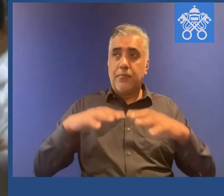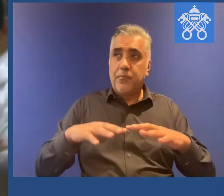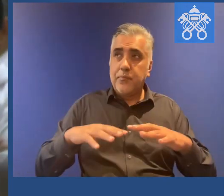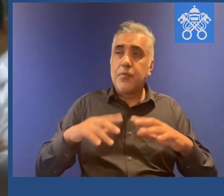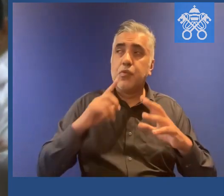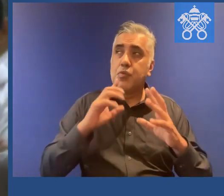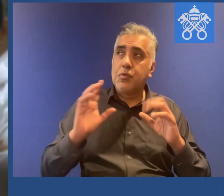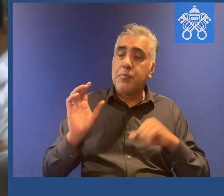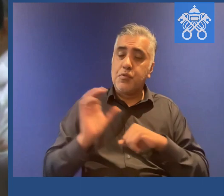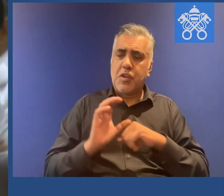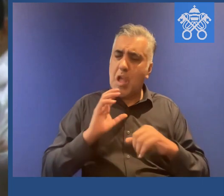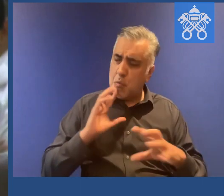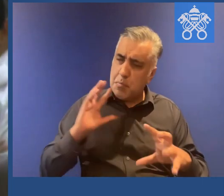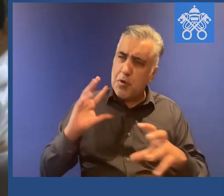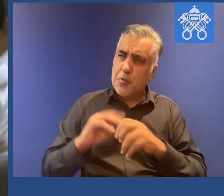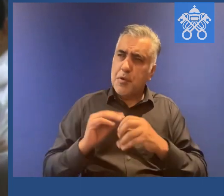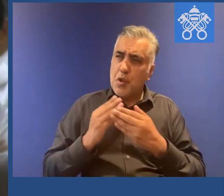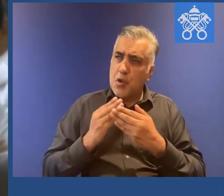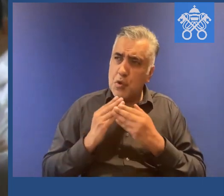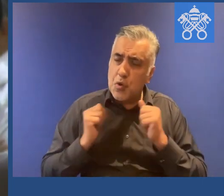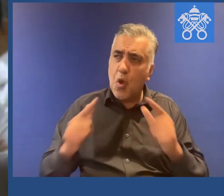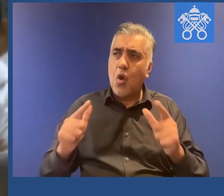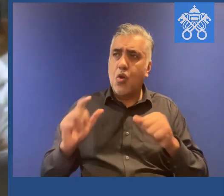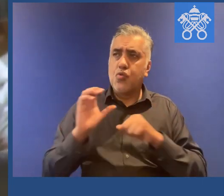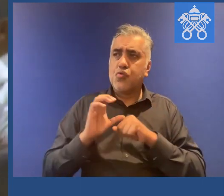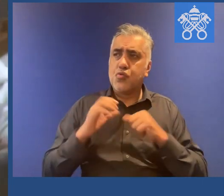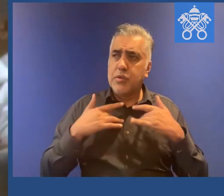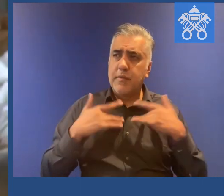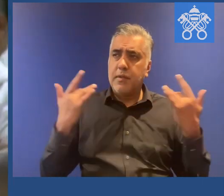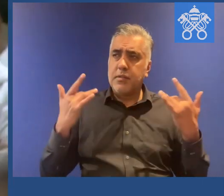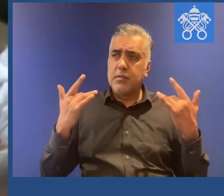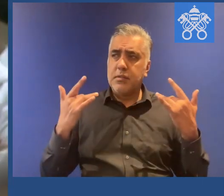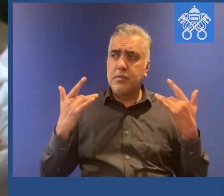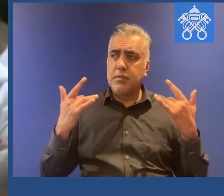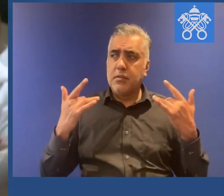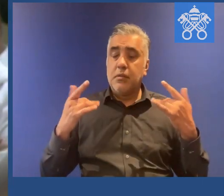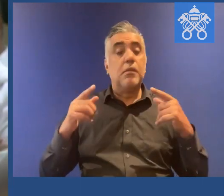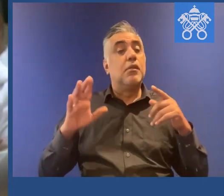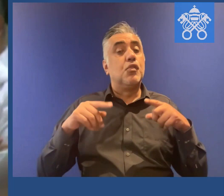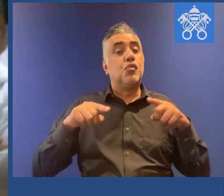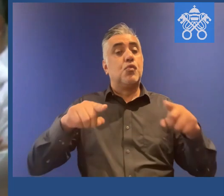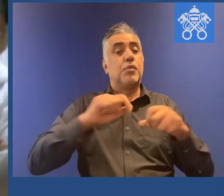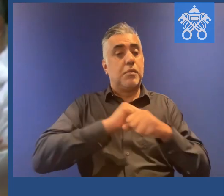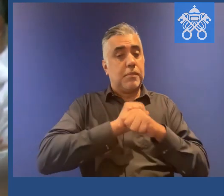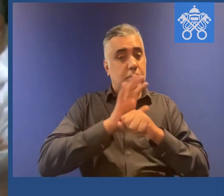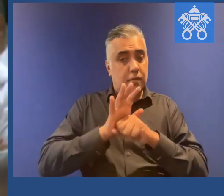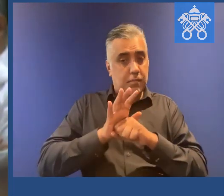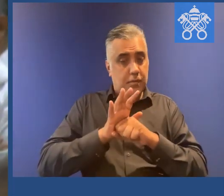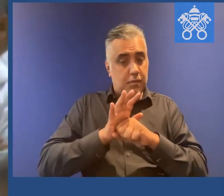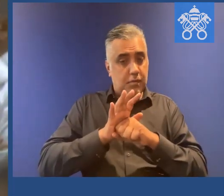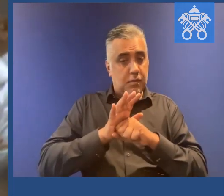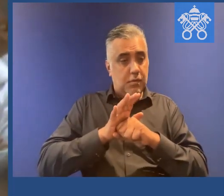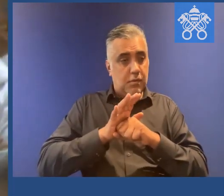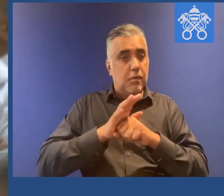meetings and participate in all church events. During the pandemic,